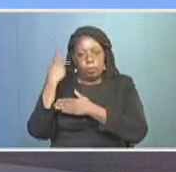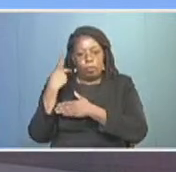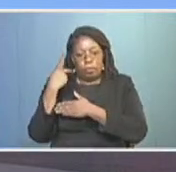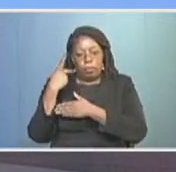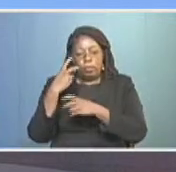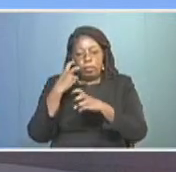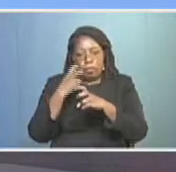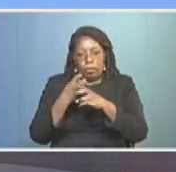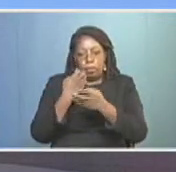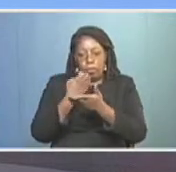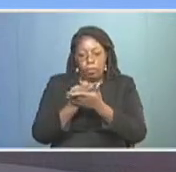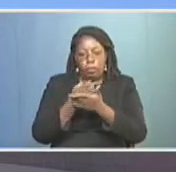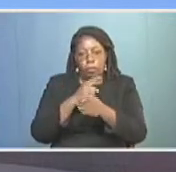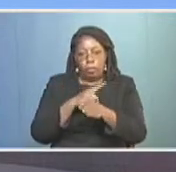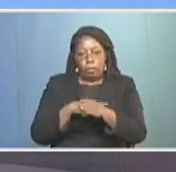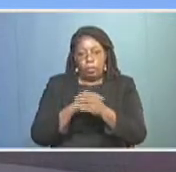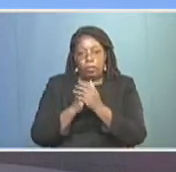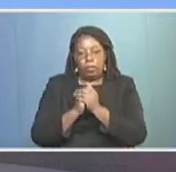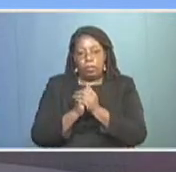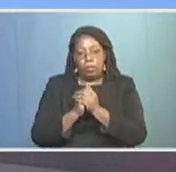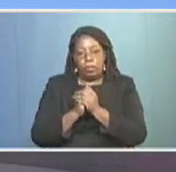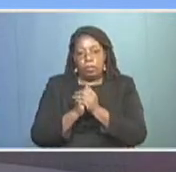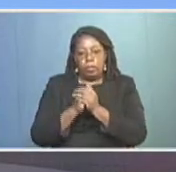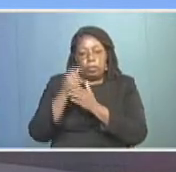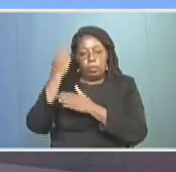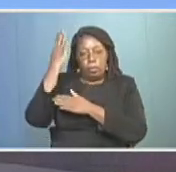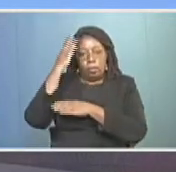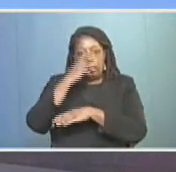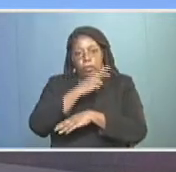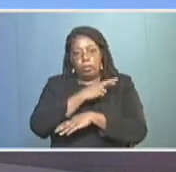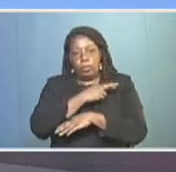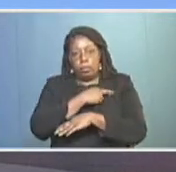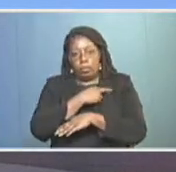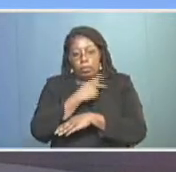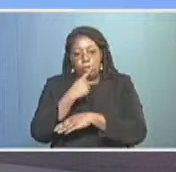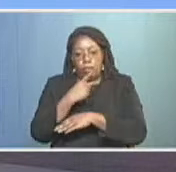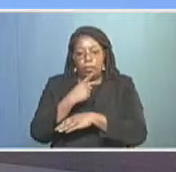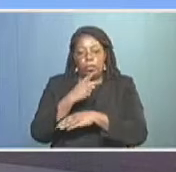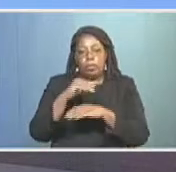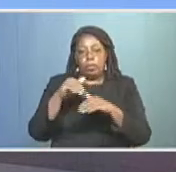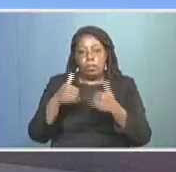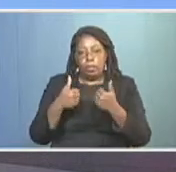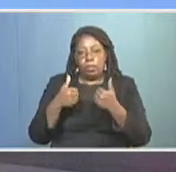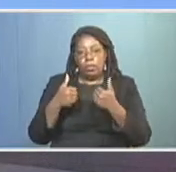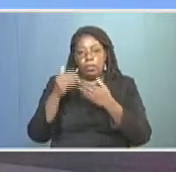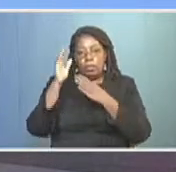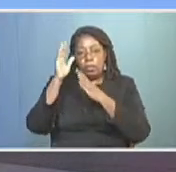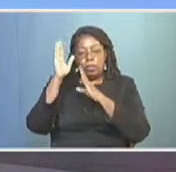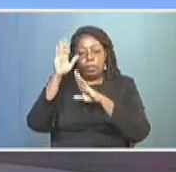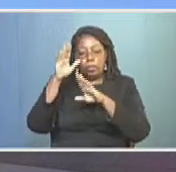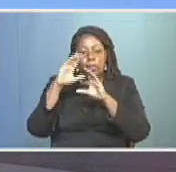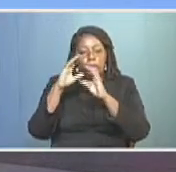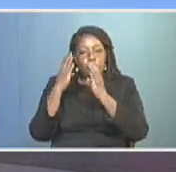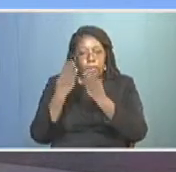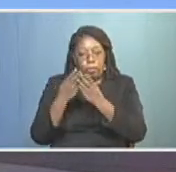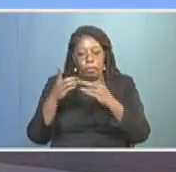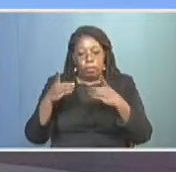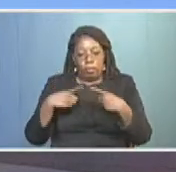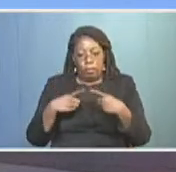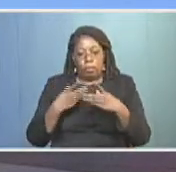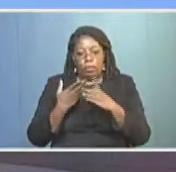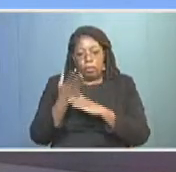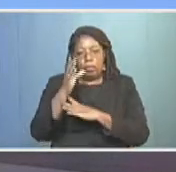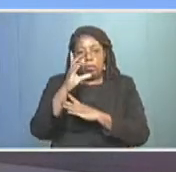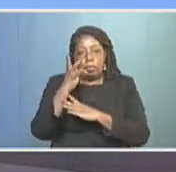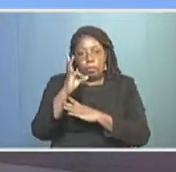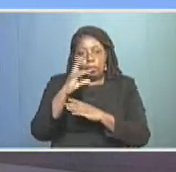times. Consolidated Water's General Manager Brian Russell underscored the impact the basketball club has had over its 17-year